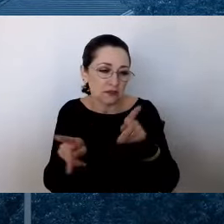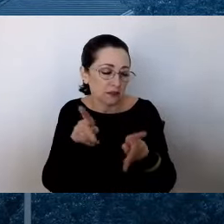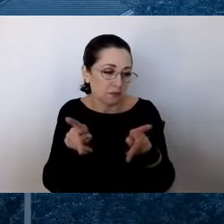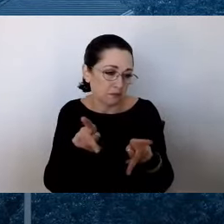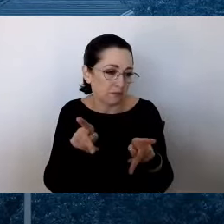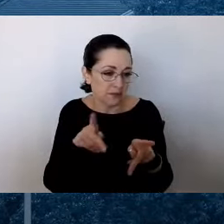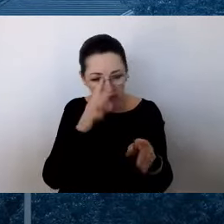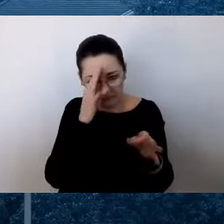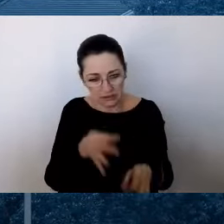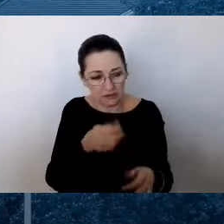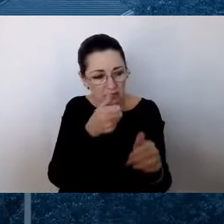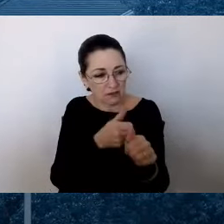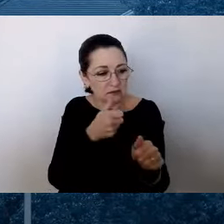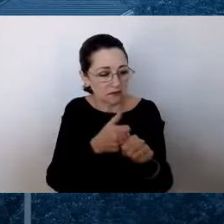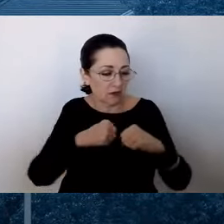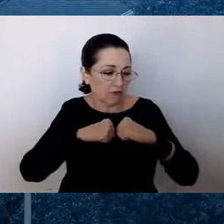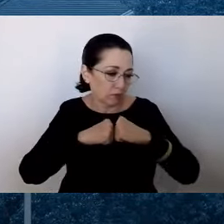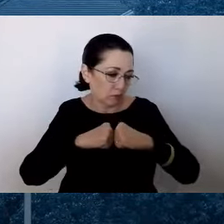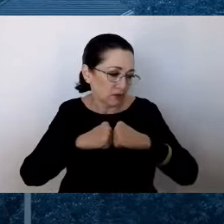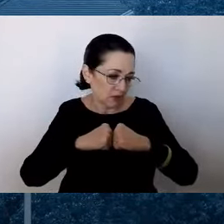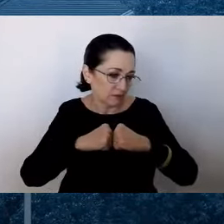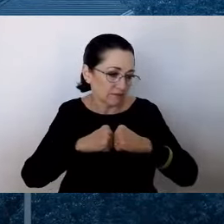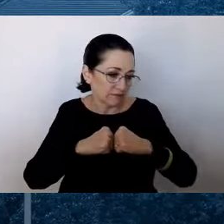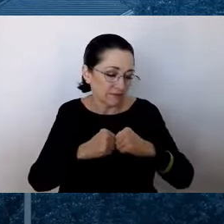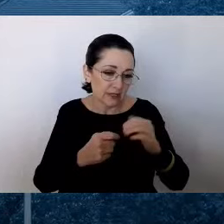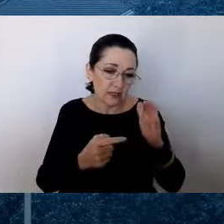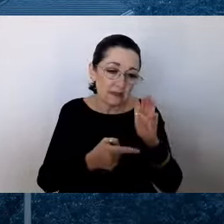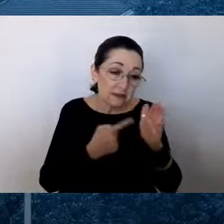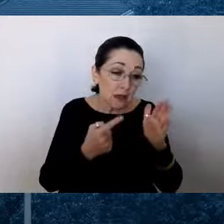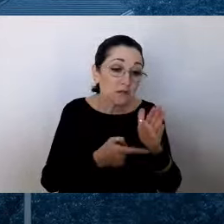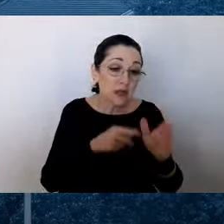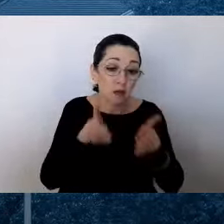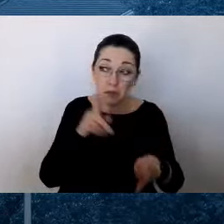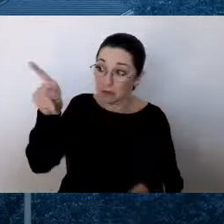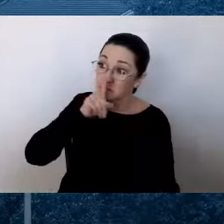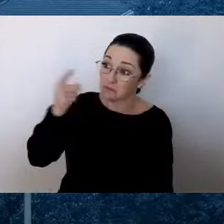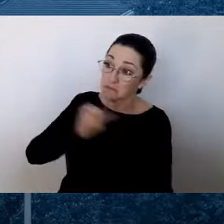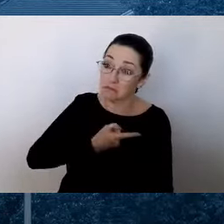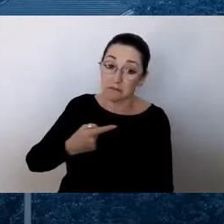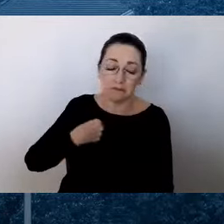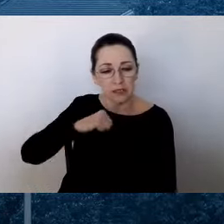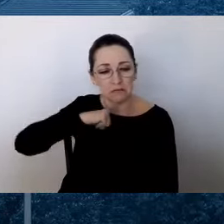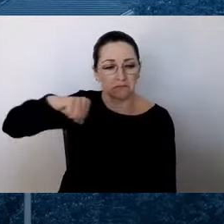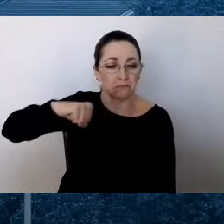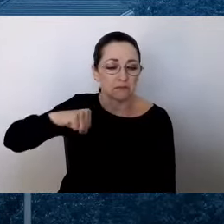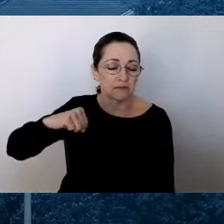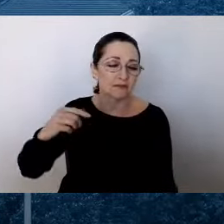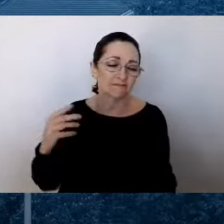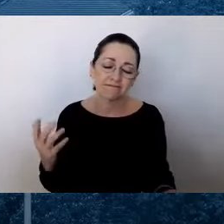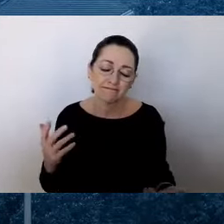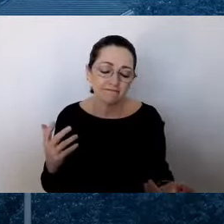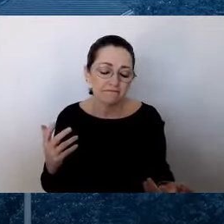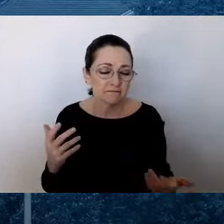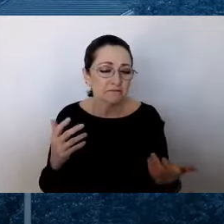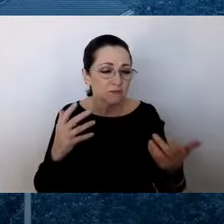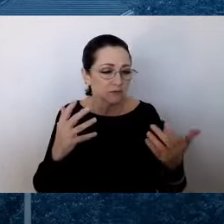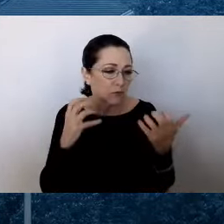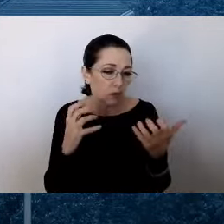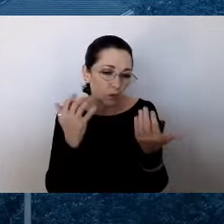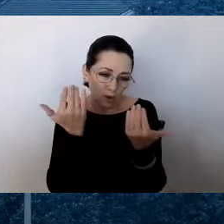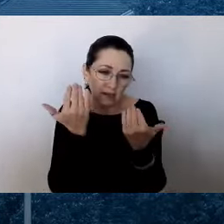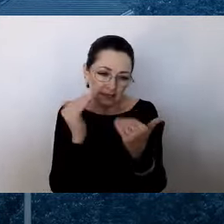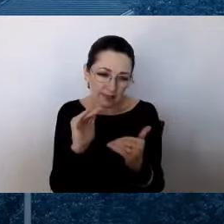protective measures. Sometimes you get more pushback by mandates. There are still limitations to